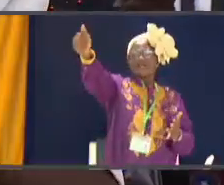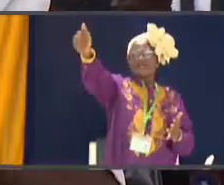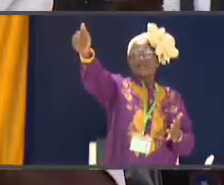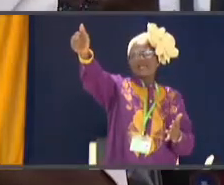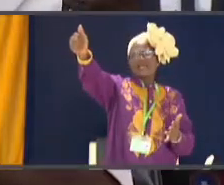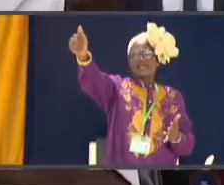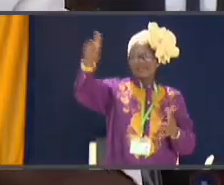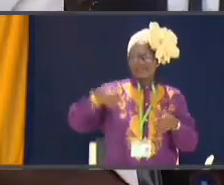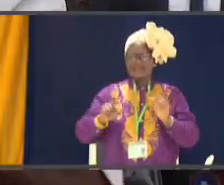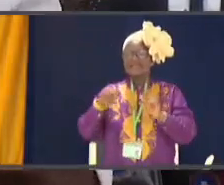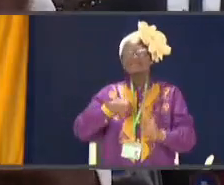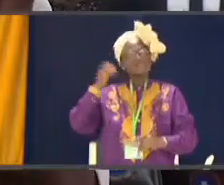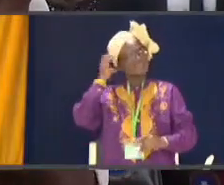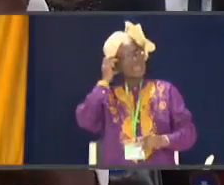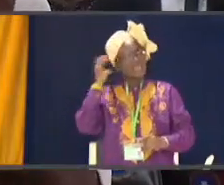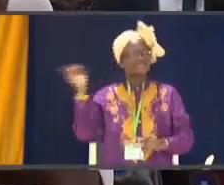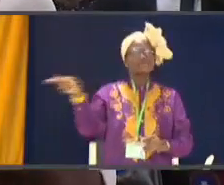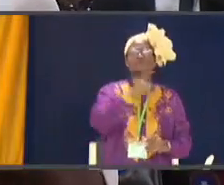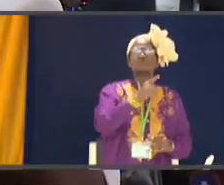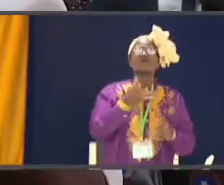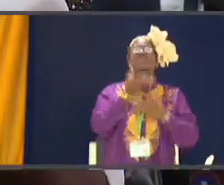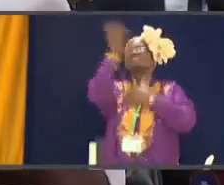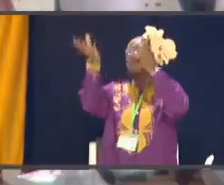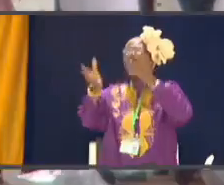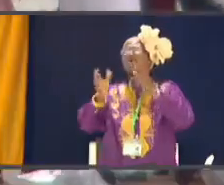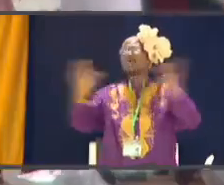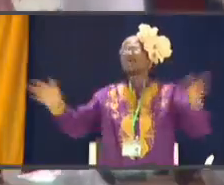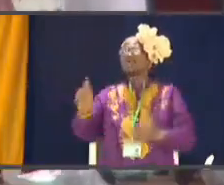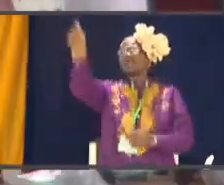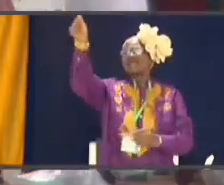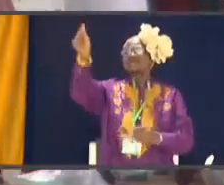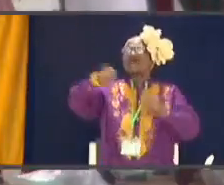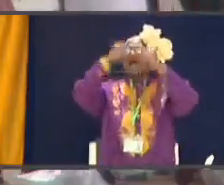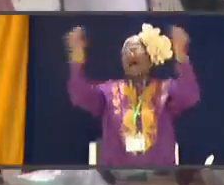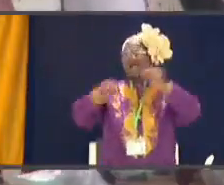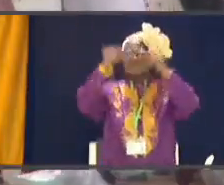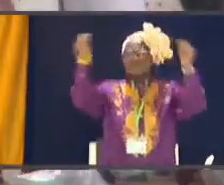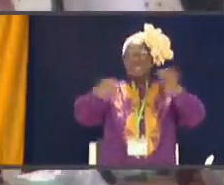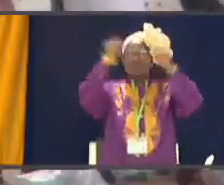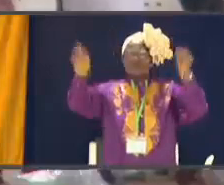Let me hear you shout your biggest hallelujah.